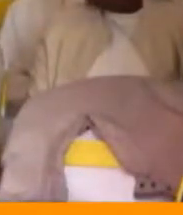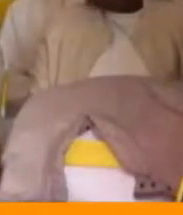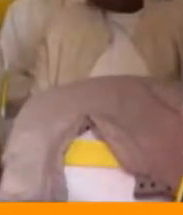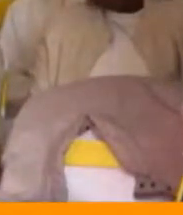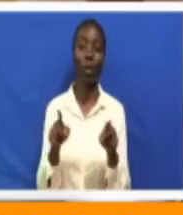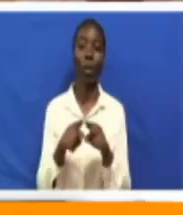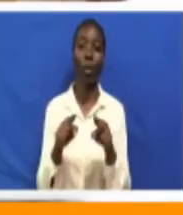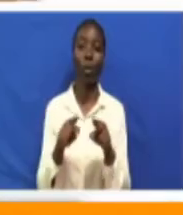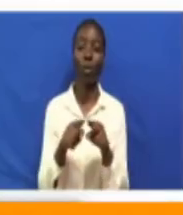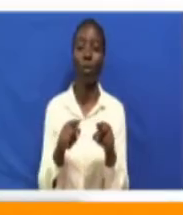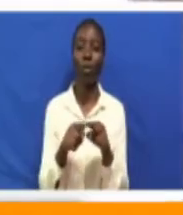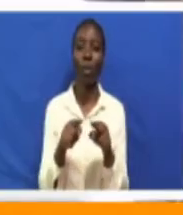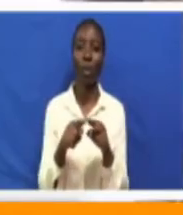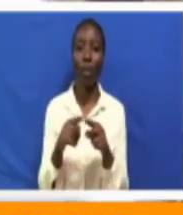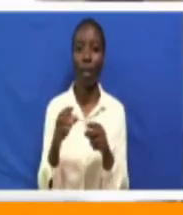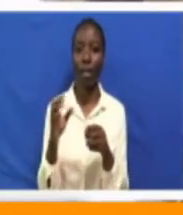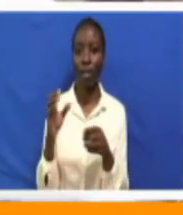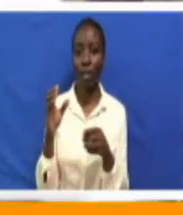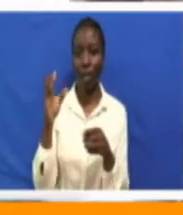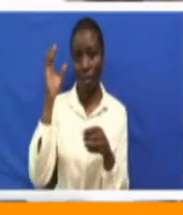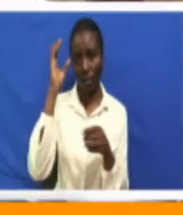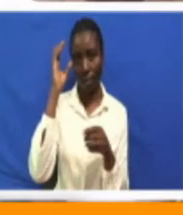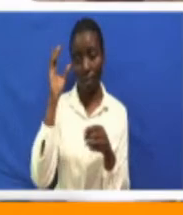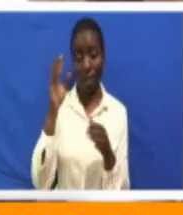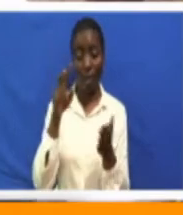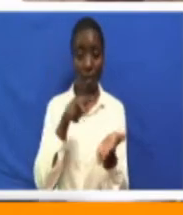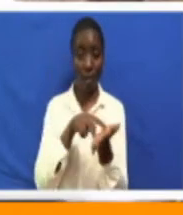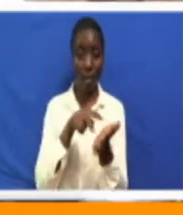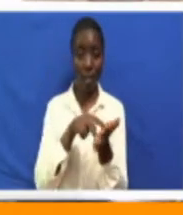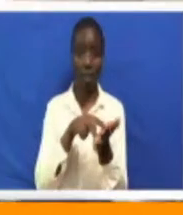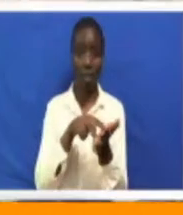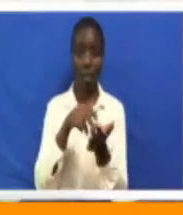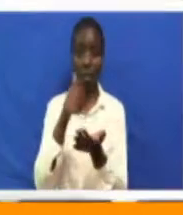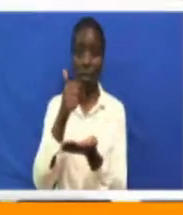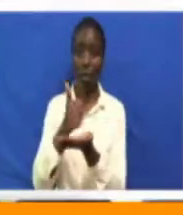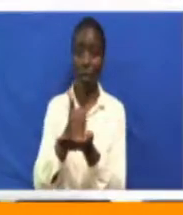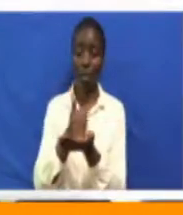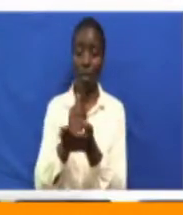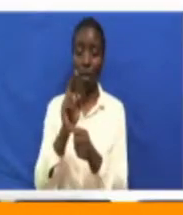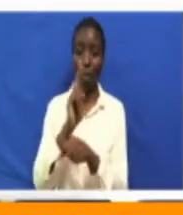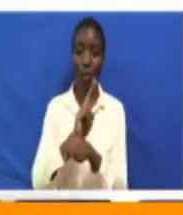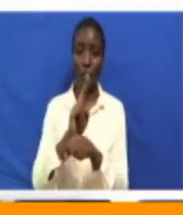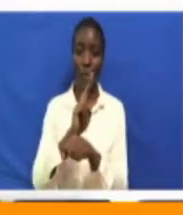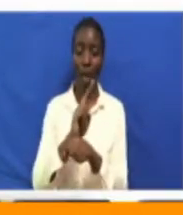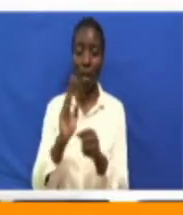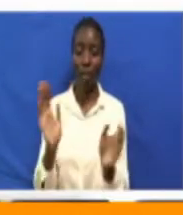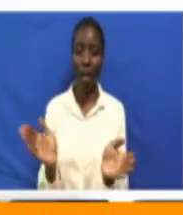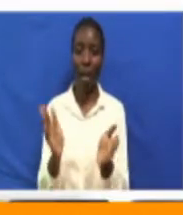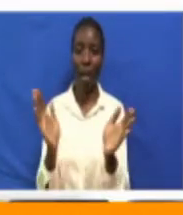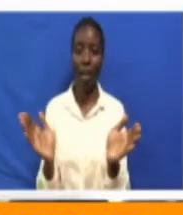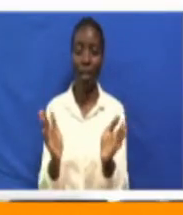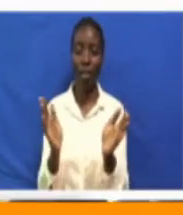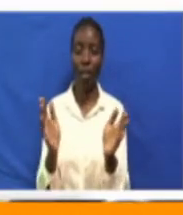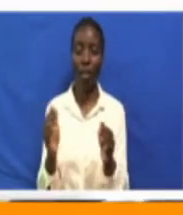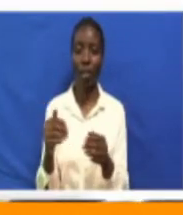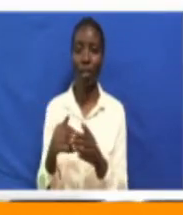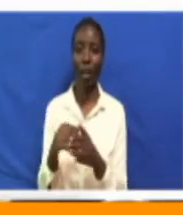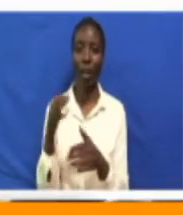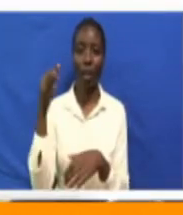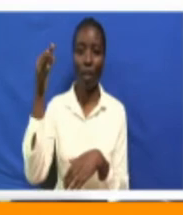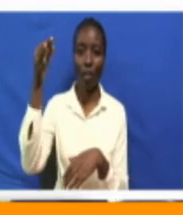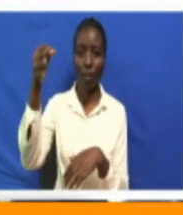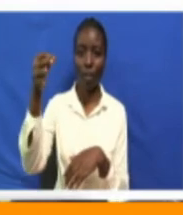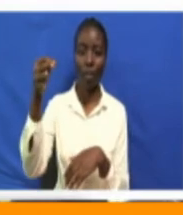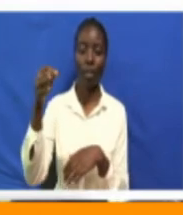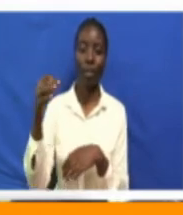within the concept of fostering vocation our vocation office has been instrumental in nurturing the next the next generation of